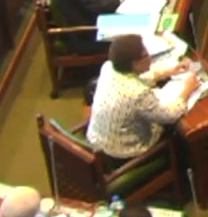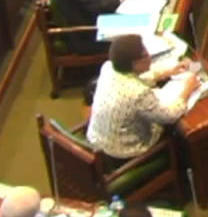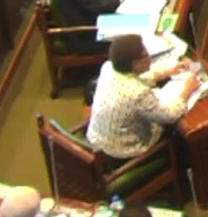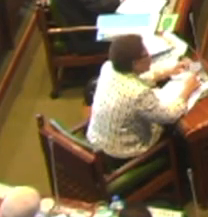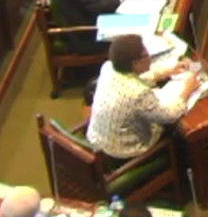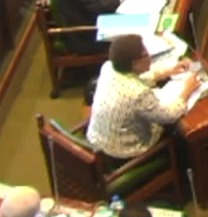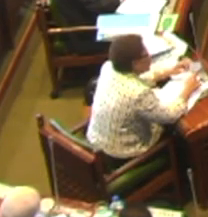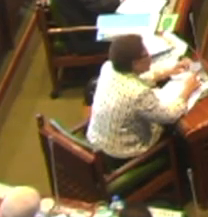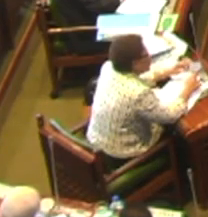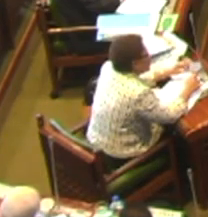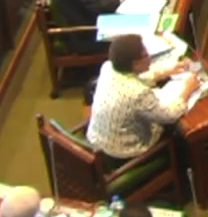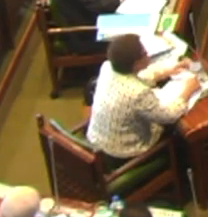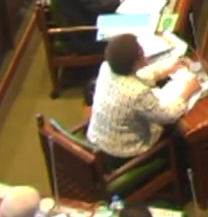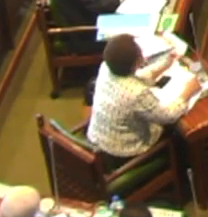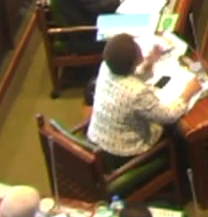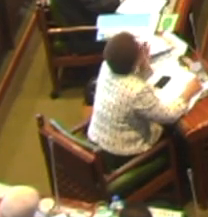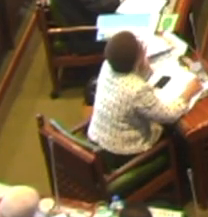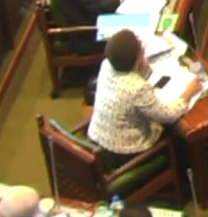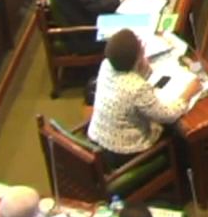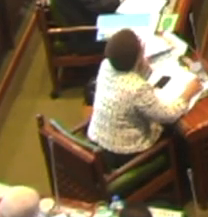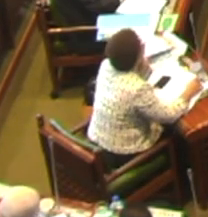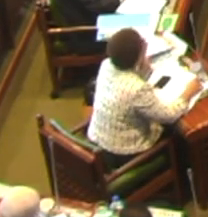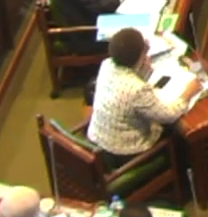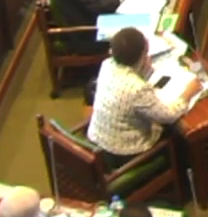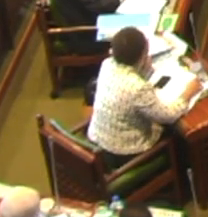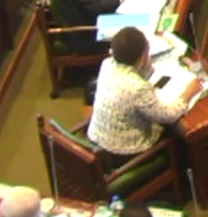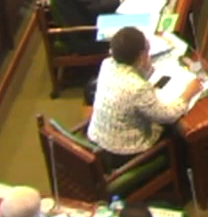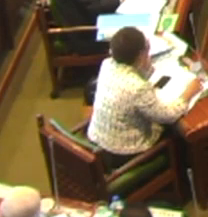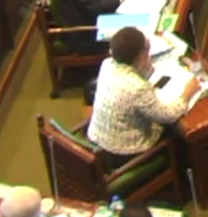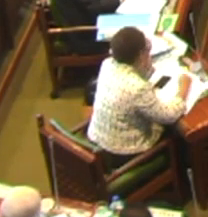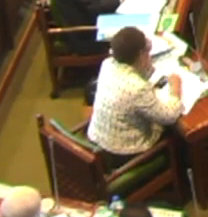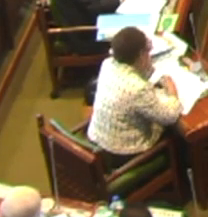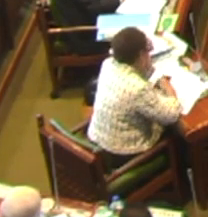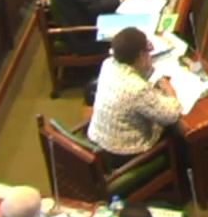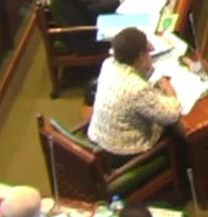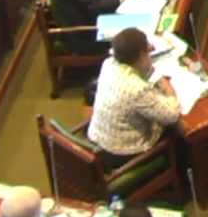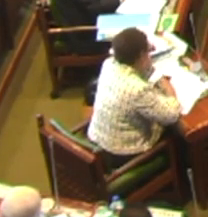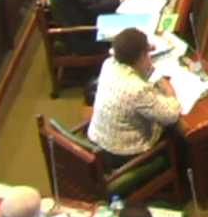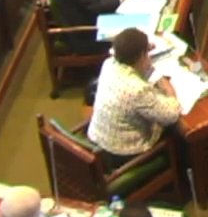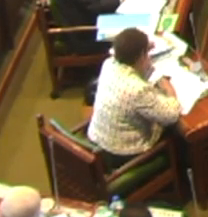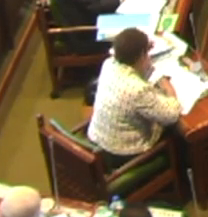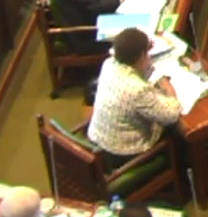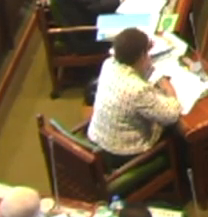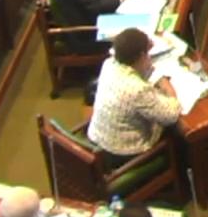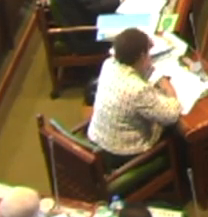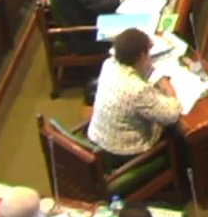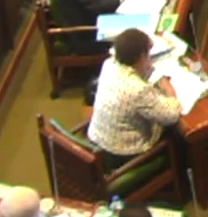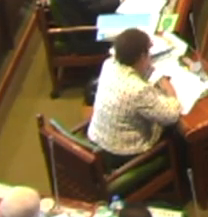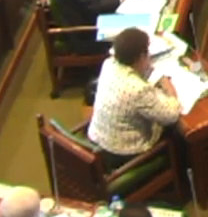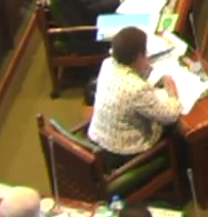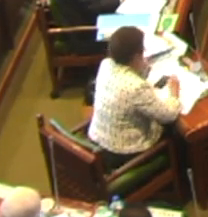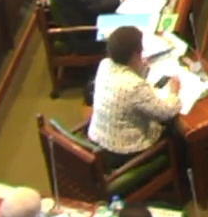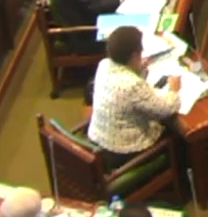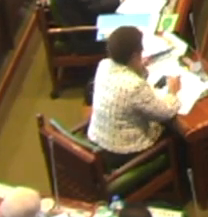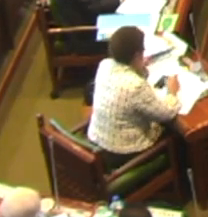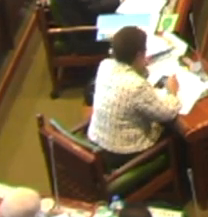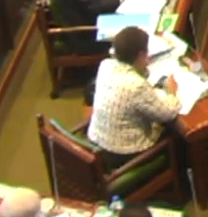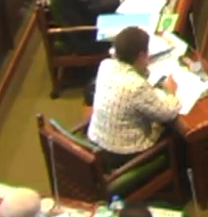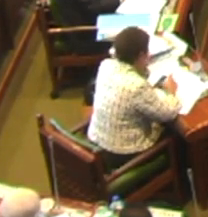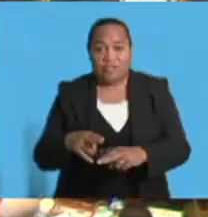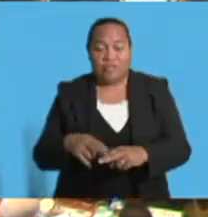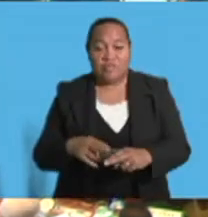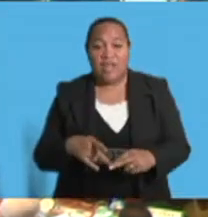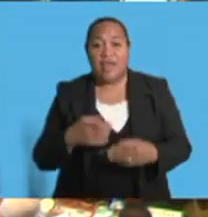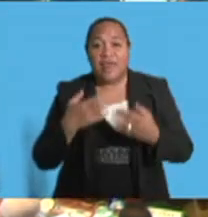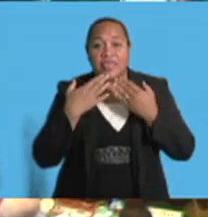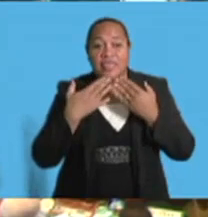Thank you, Honourable Speaker, Honourable Prime Minister, Honourable Minister for Economy, colleagues and the people of Fiji. Thank you for